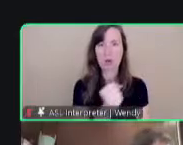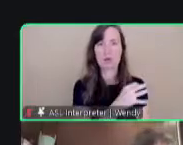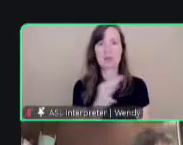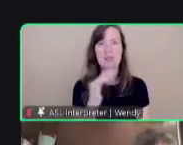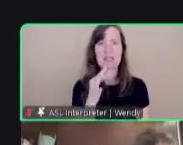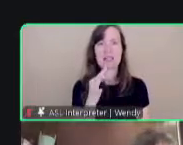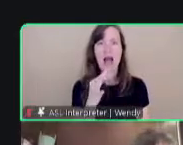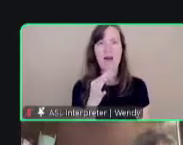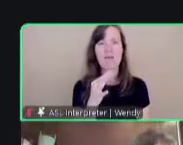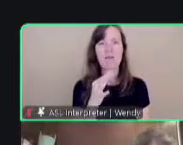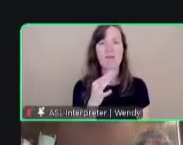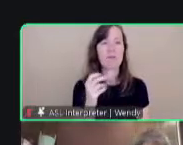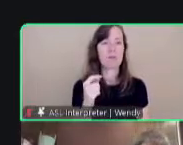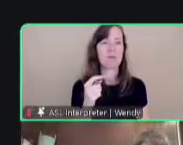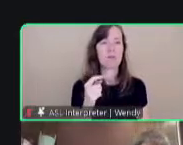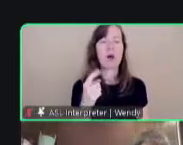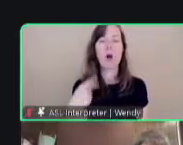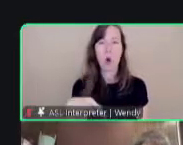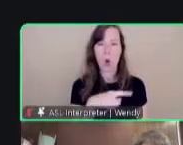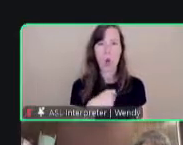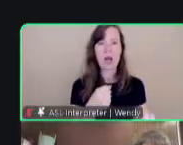we've supported over 100 events in the